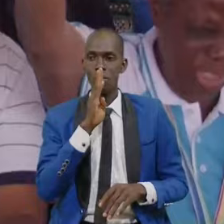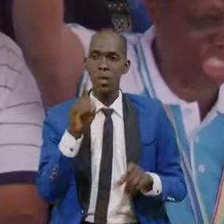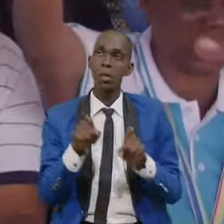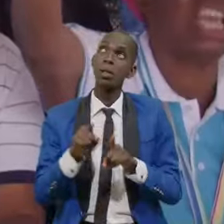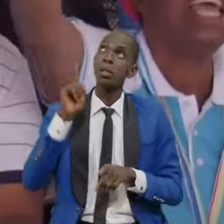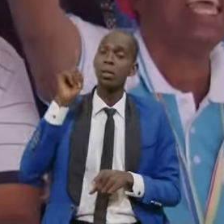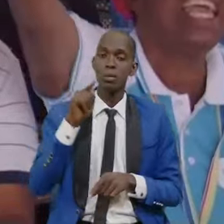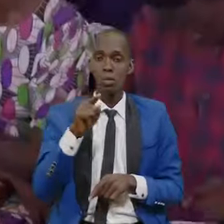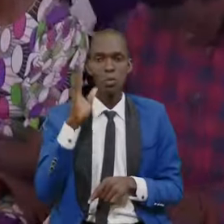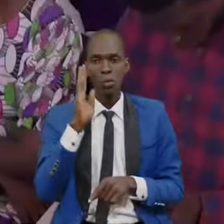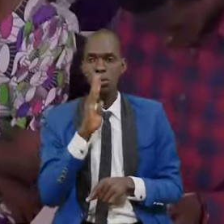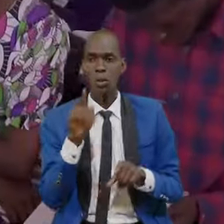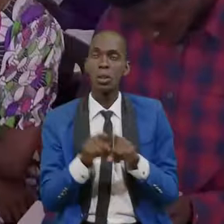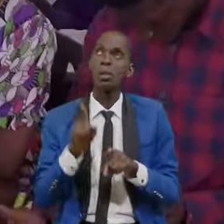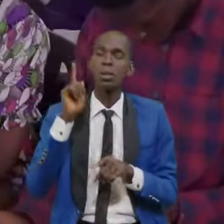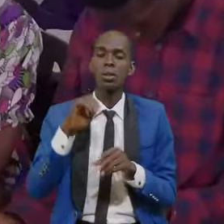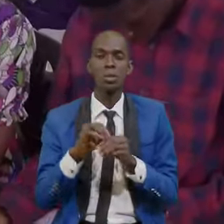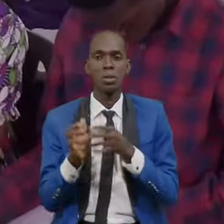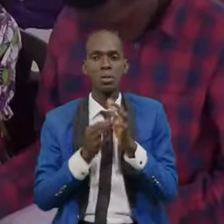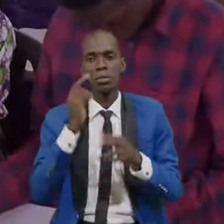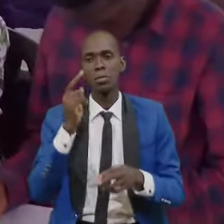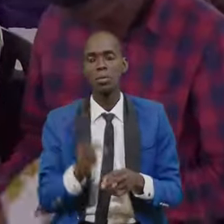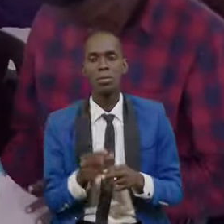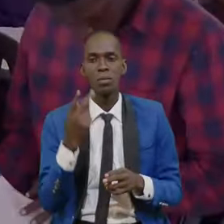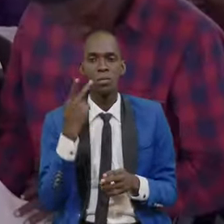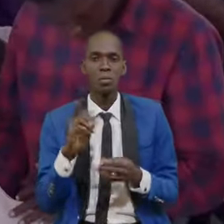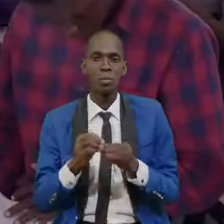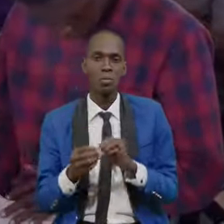in Jesus' name. Look at number two